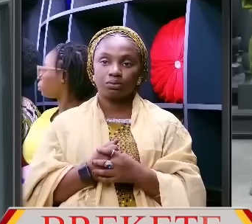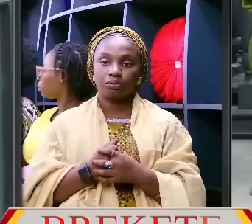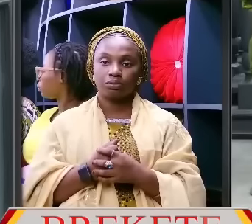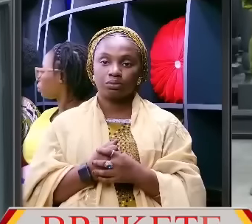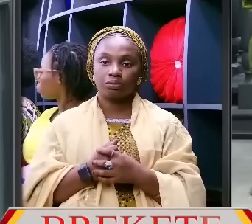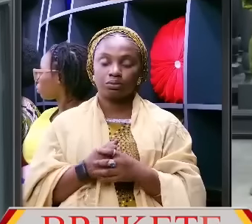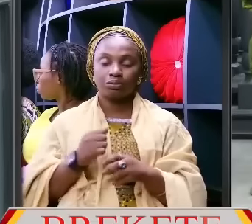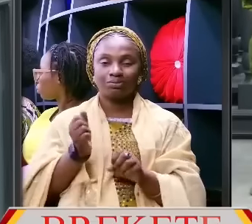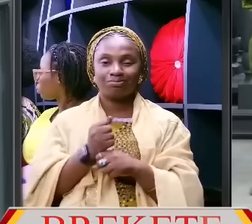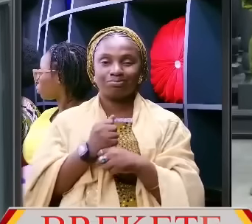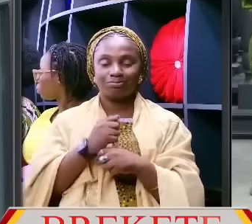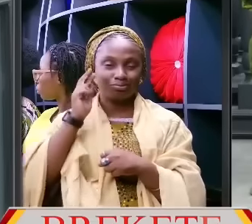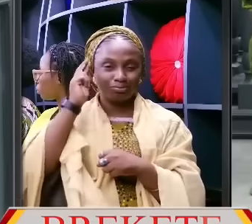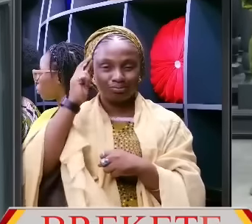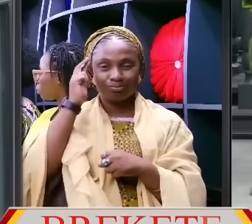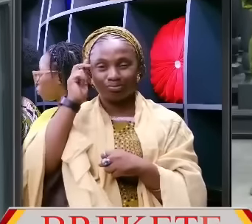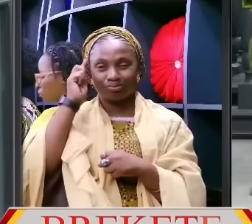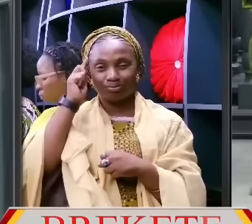It makes sense to you?